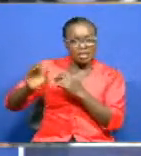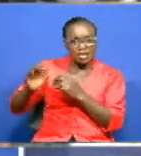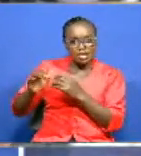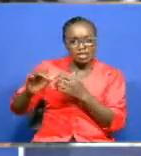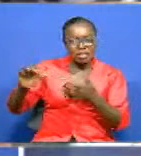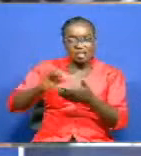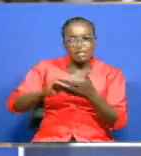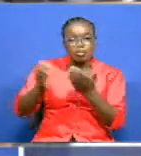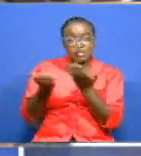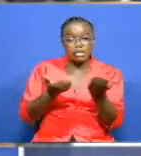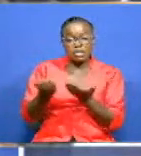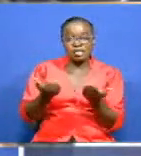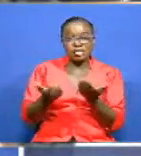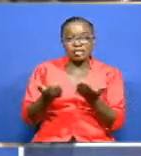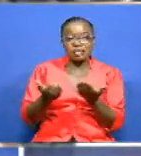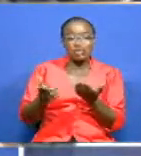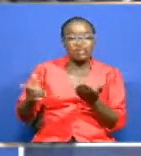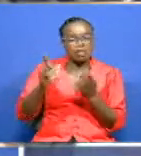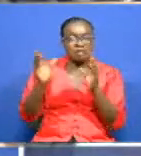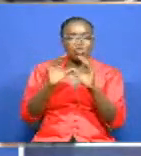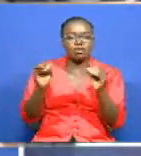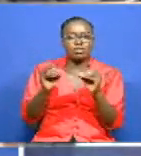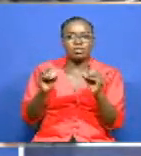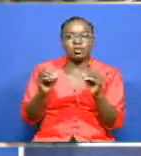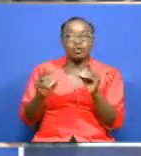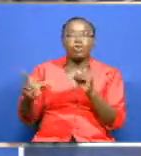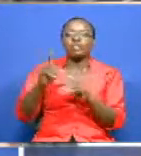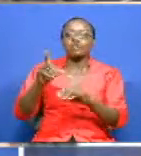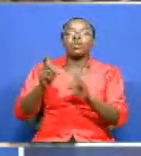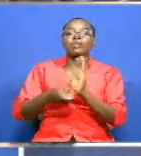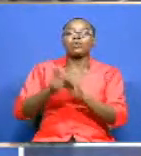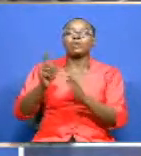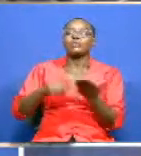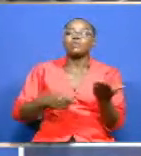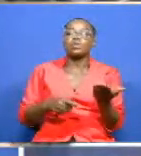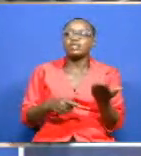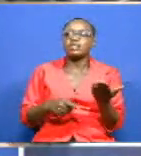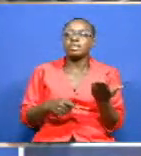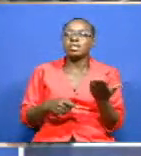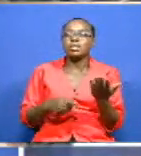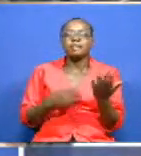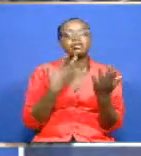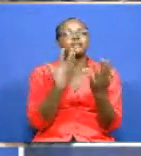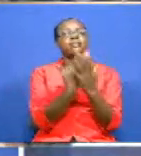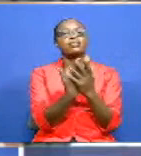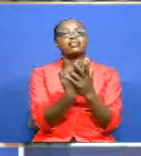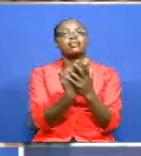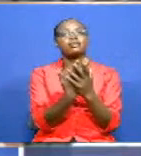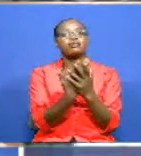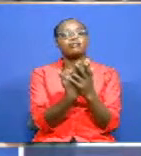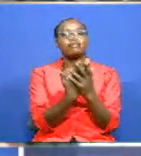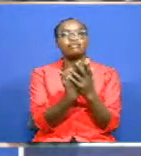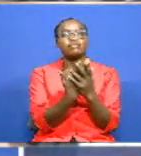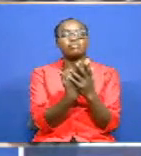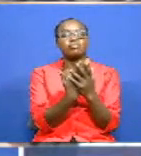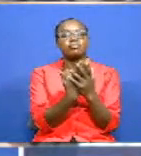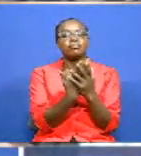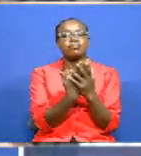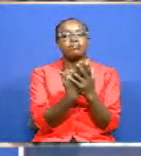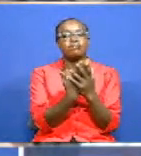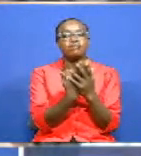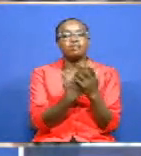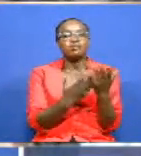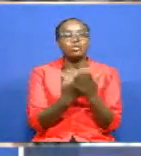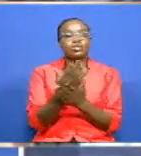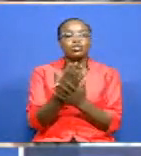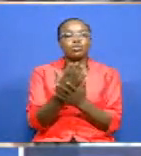in this illegal business, we will do what the law requires us to do, namely apprehend them, make them ensure that they face the